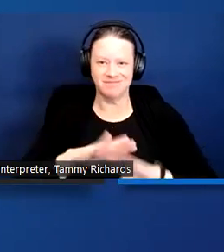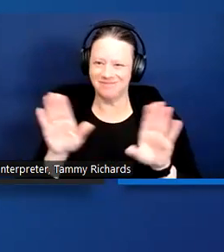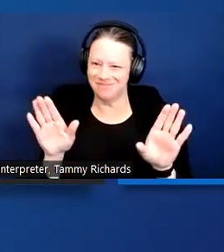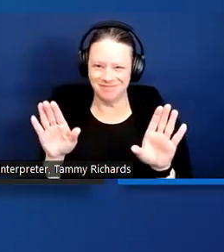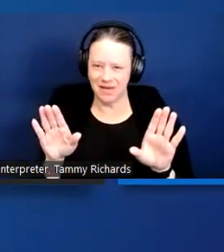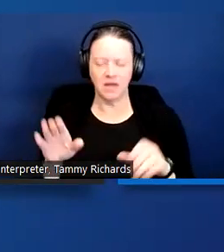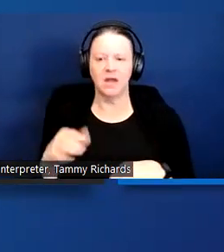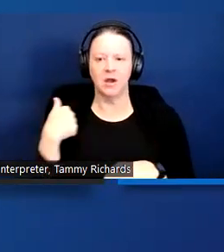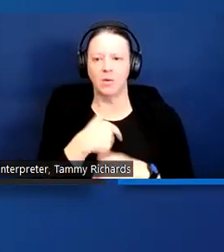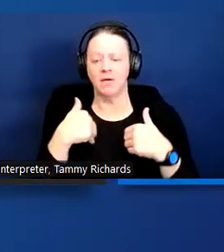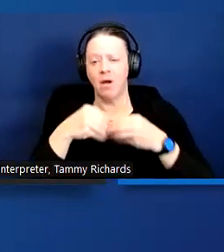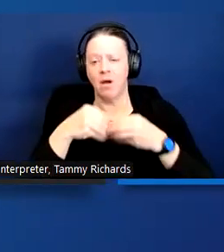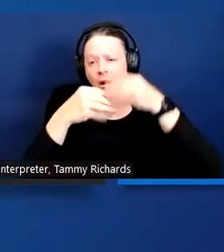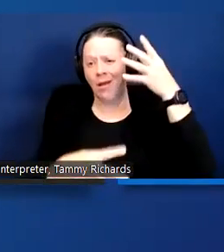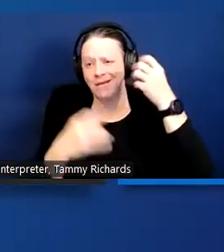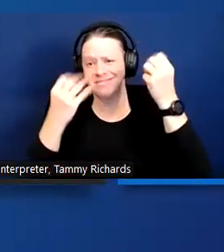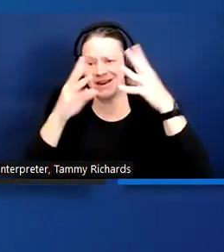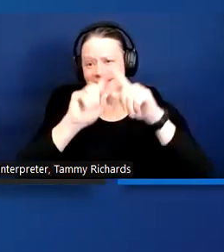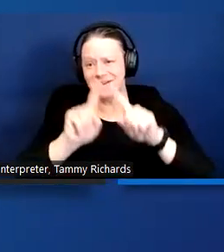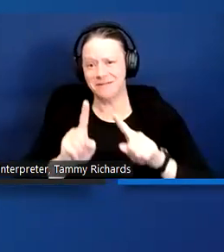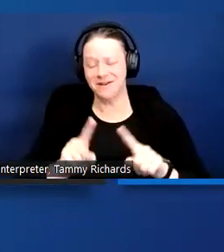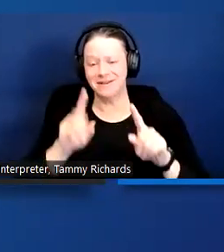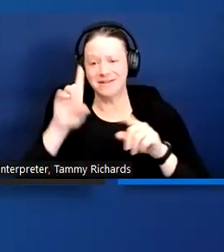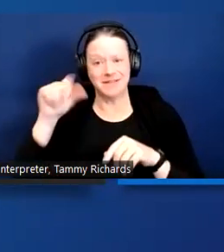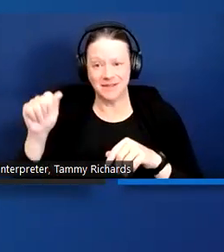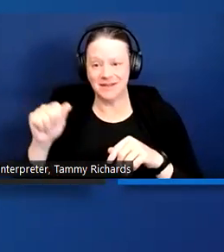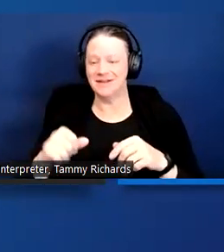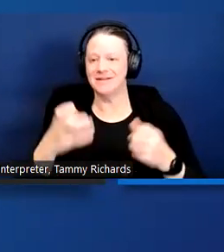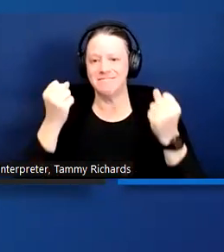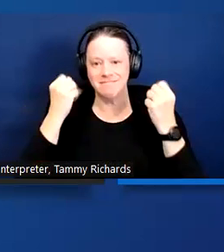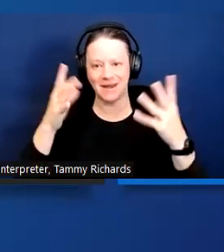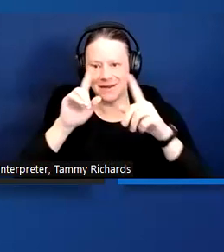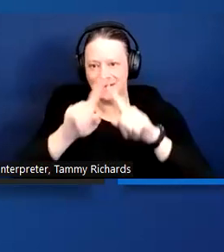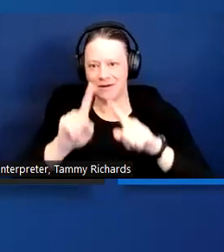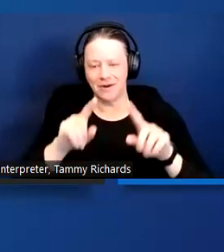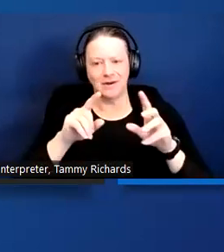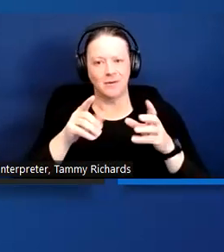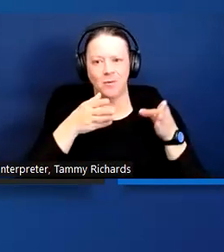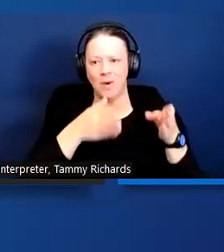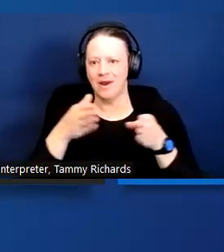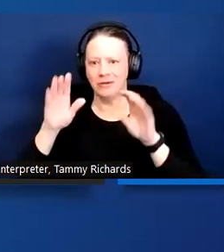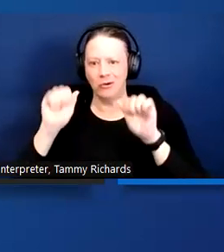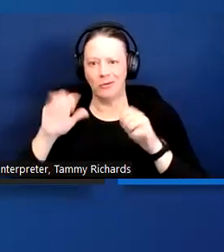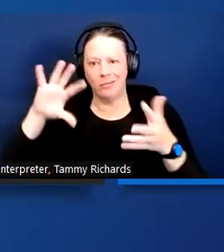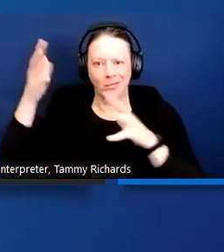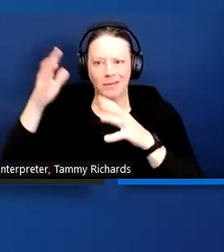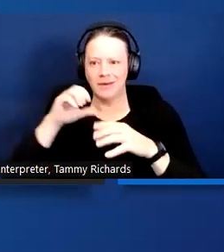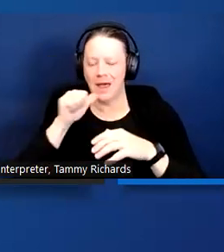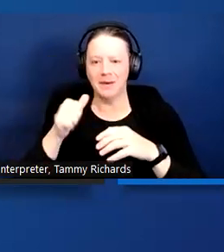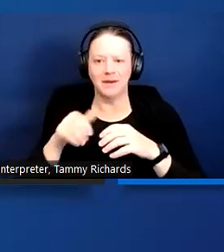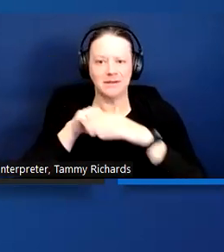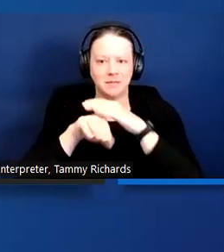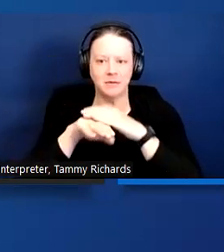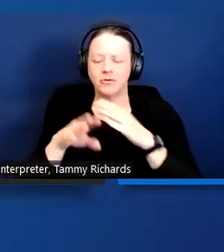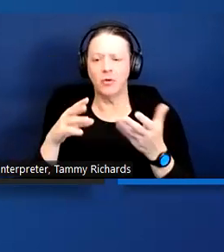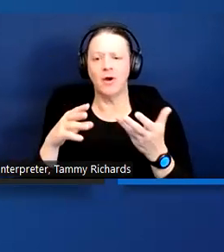cases to cover with in terms of disabilities that inevitably you can't cover everything,